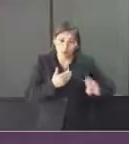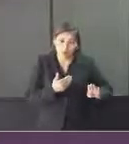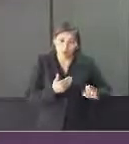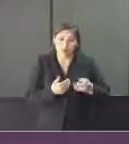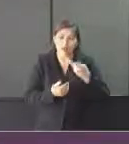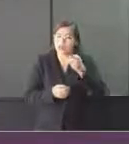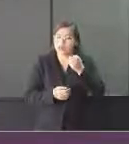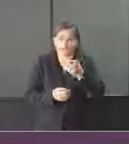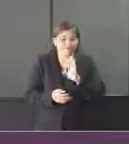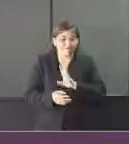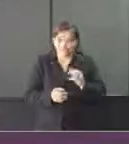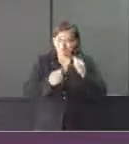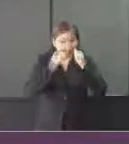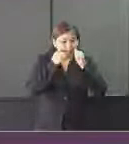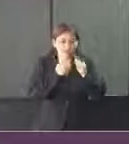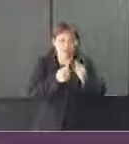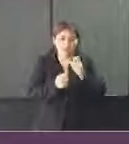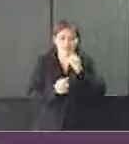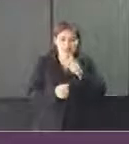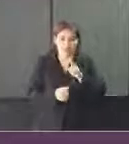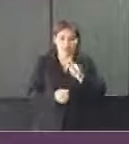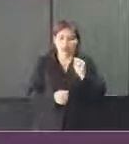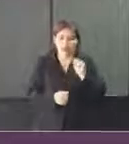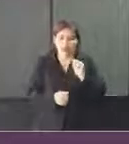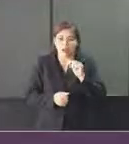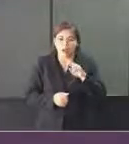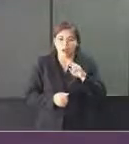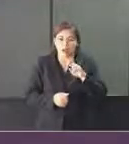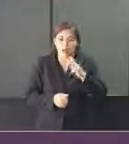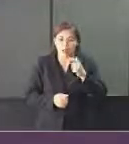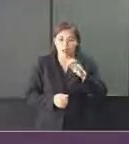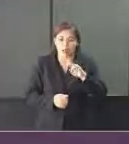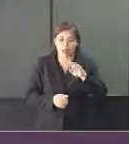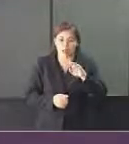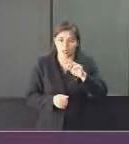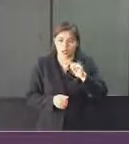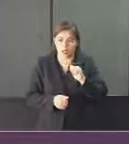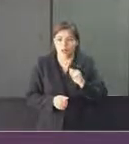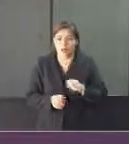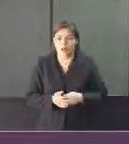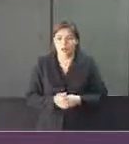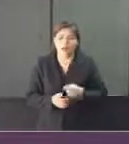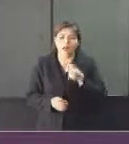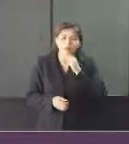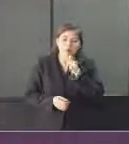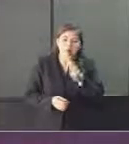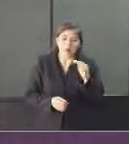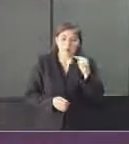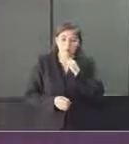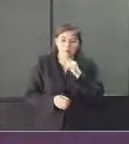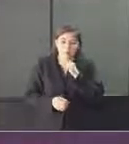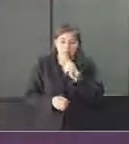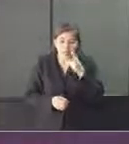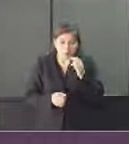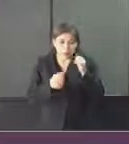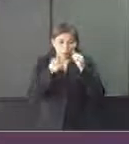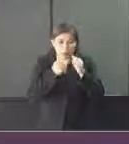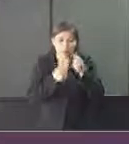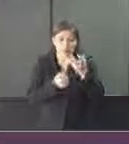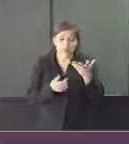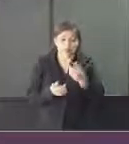was negligence of the Argentinian state, and therefore the Micaela law, I'd like to be very fast with this,